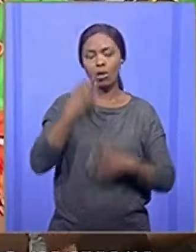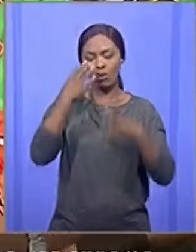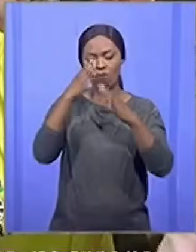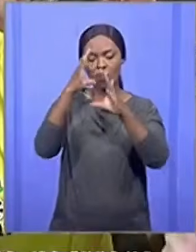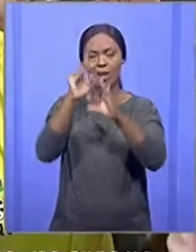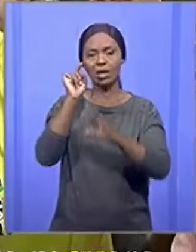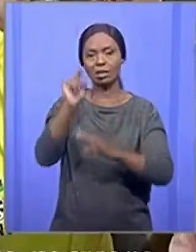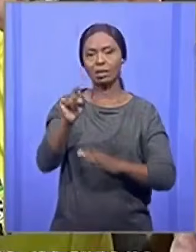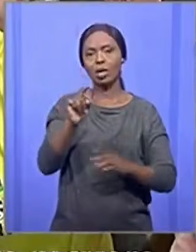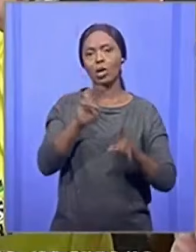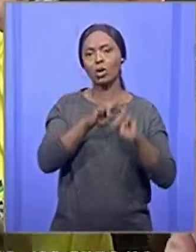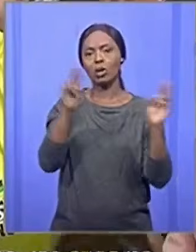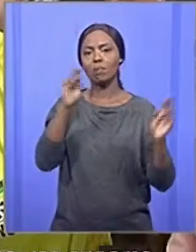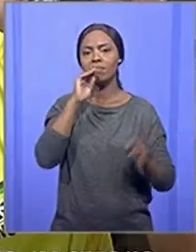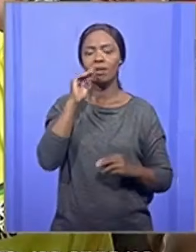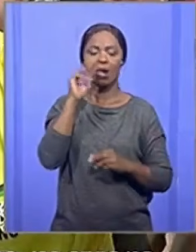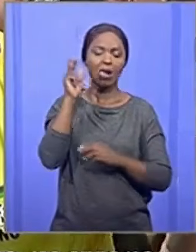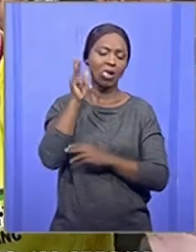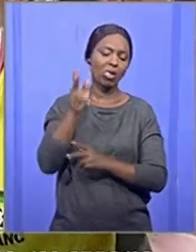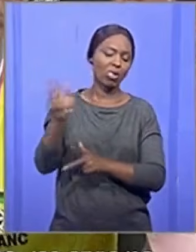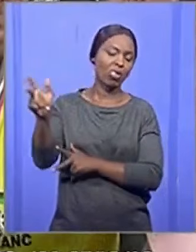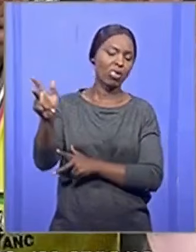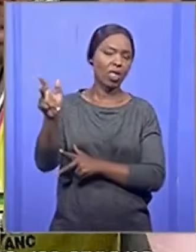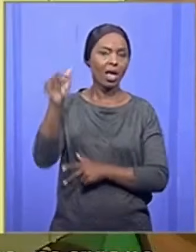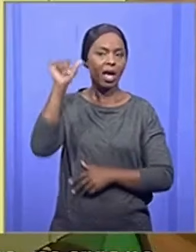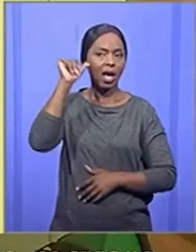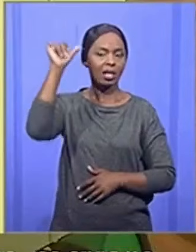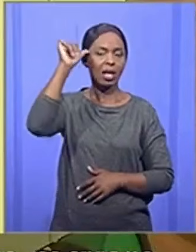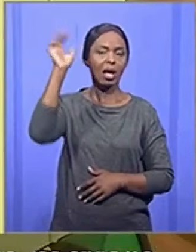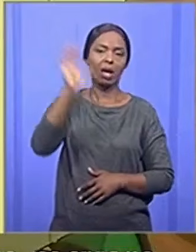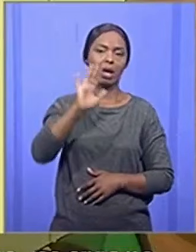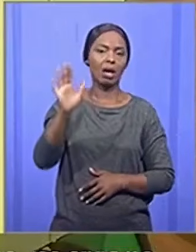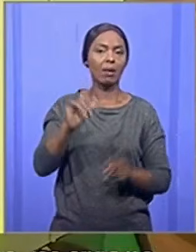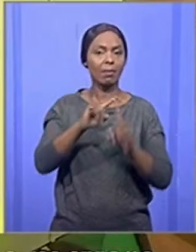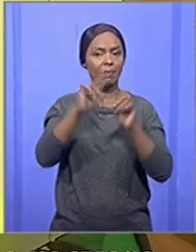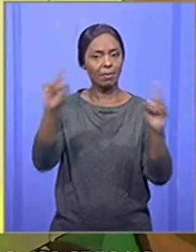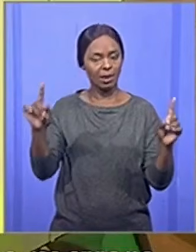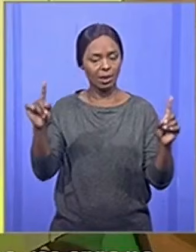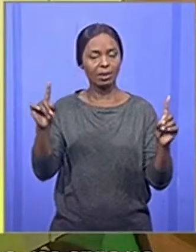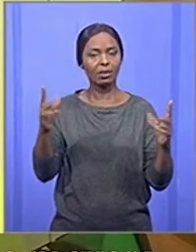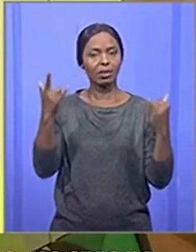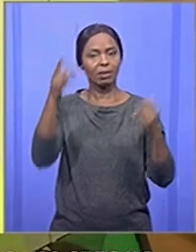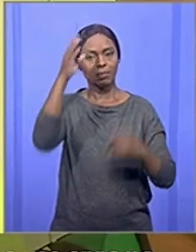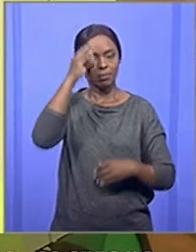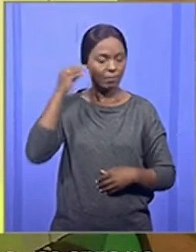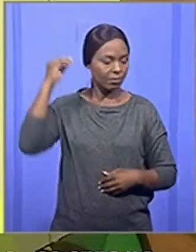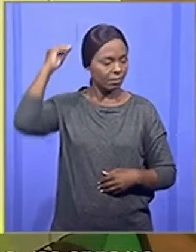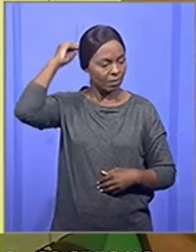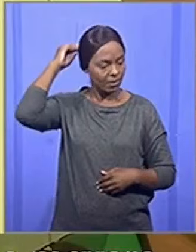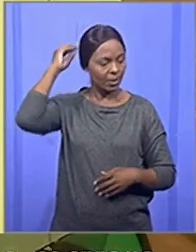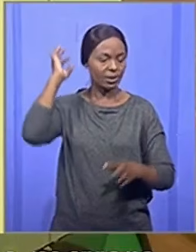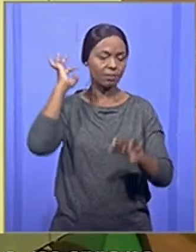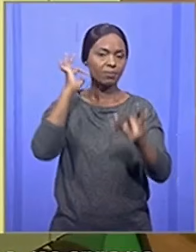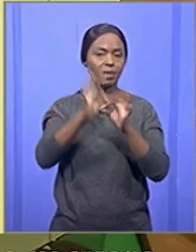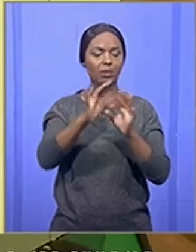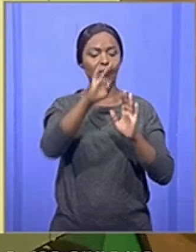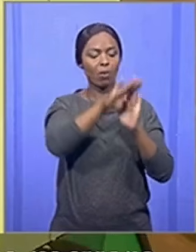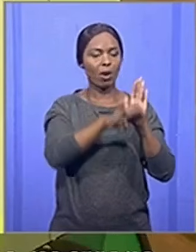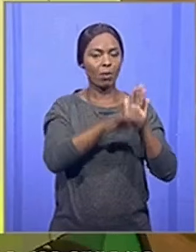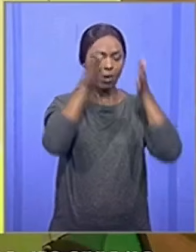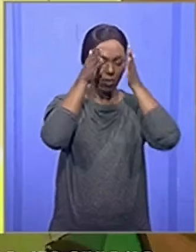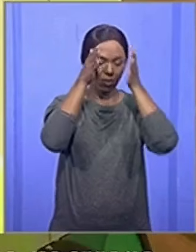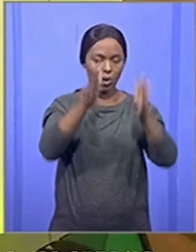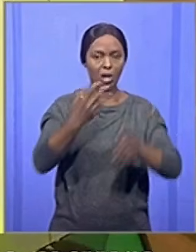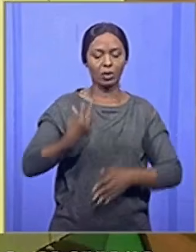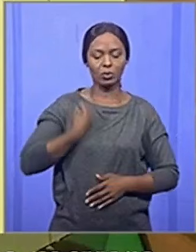we will neglect the adult population, but we will have specific programs that target